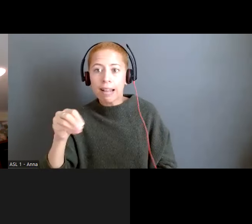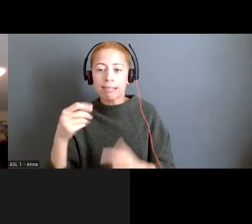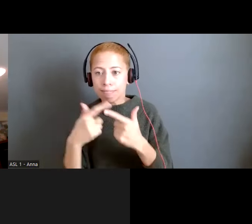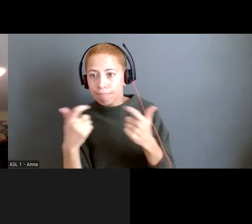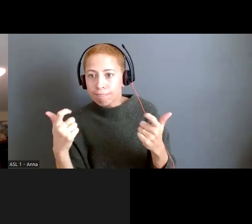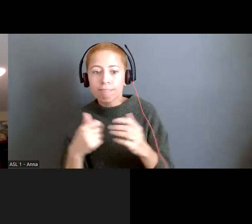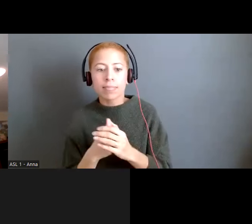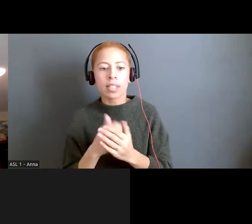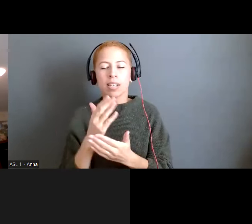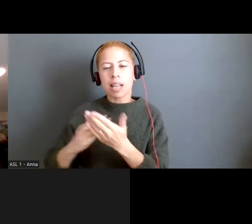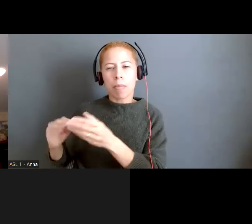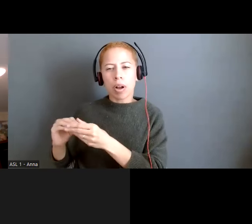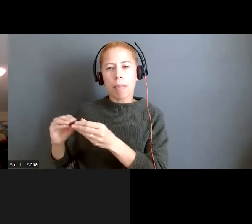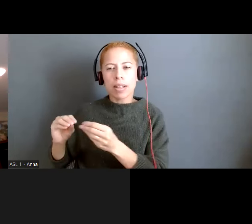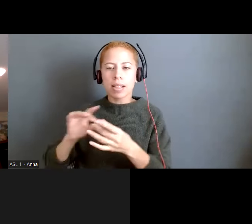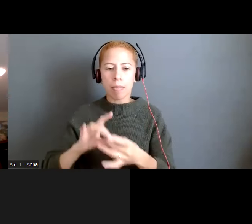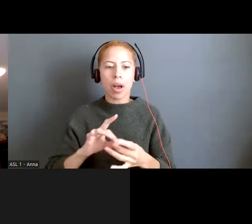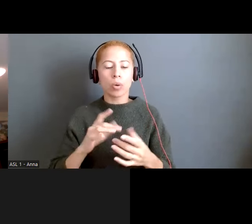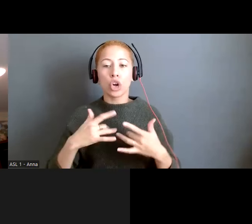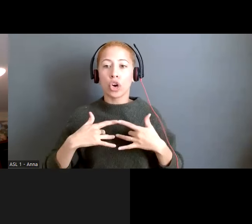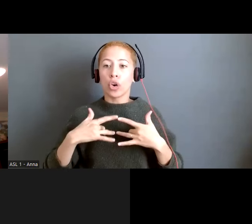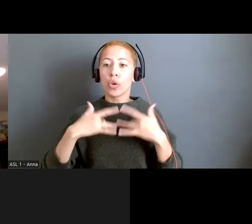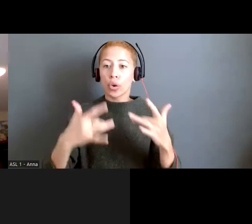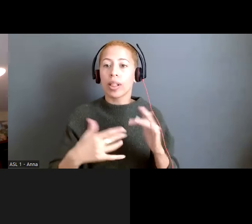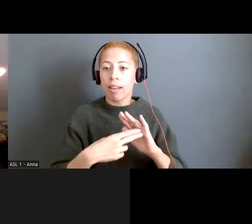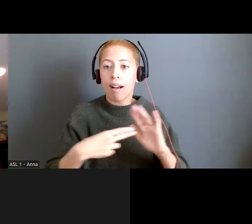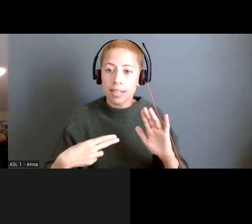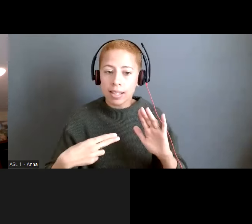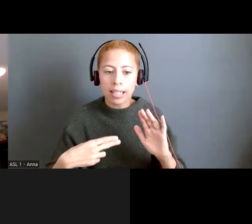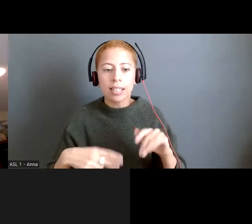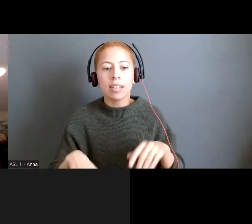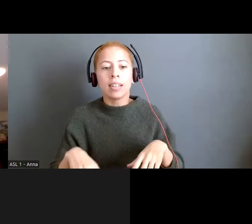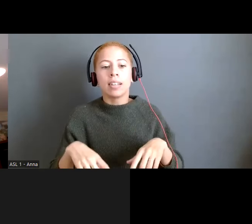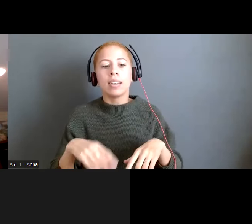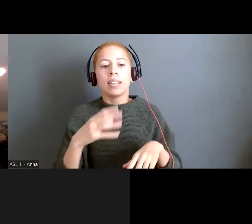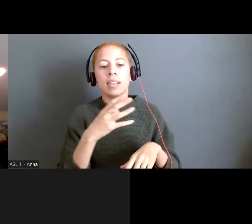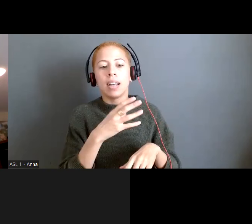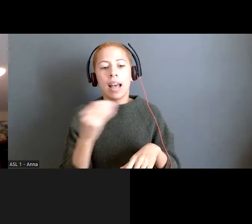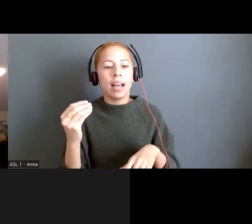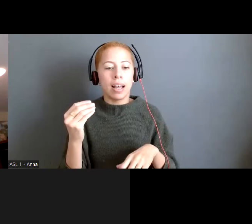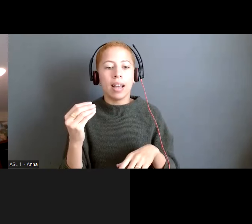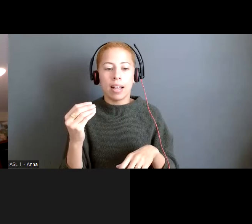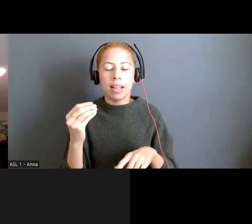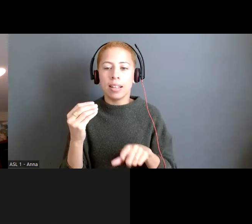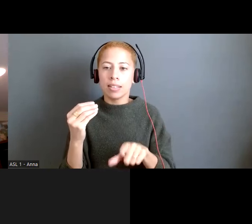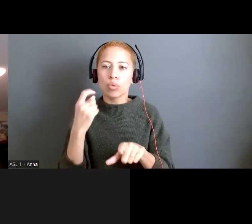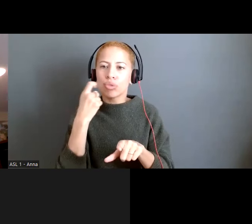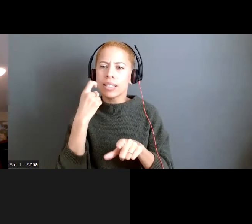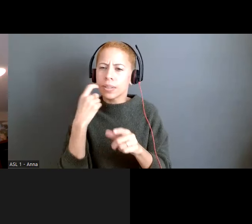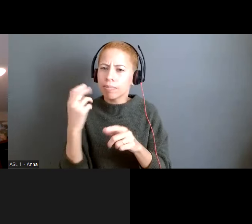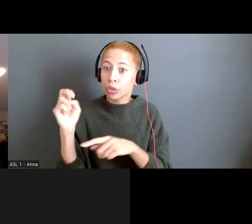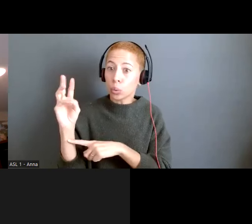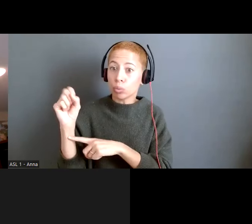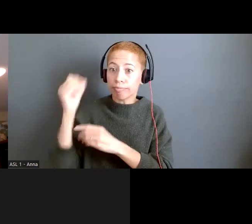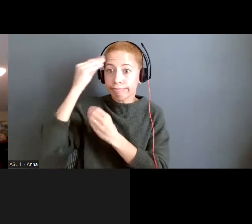comments about, people with early onset. And I know that you just talked about that. And I shared in the chat box about the recent news